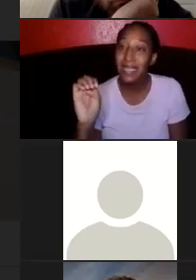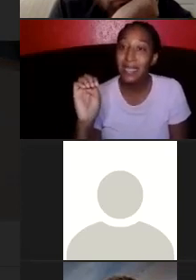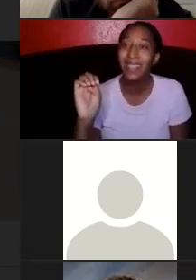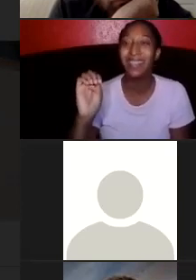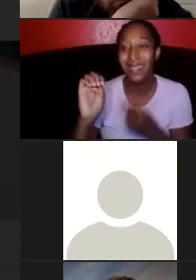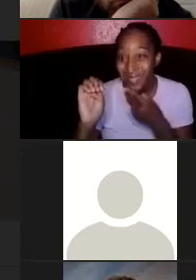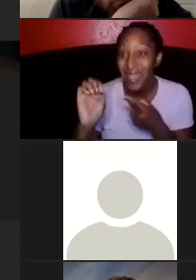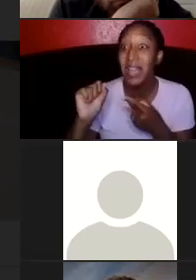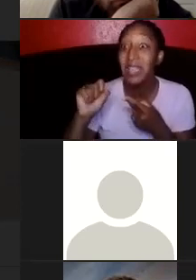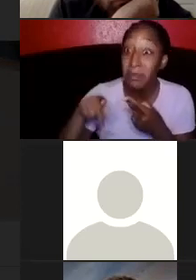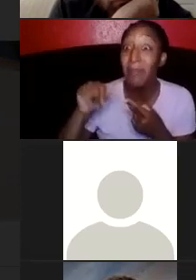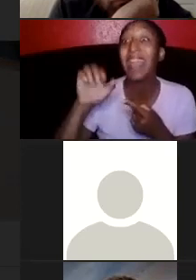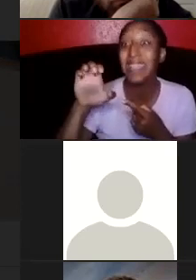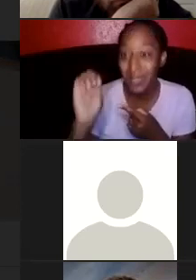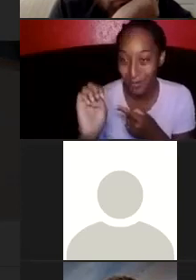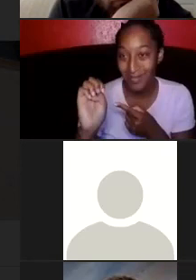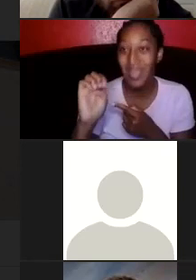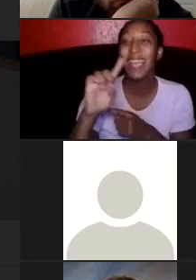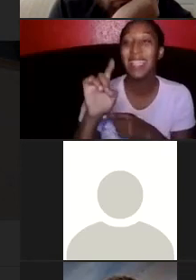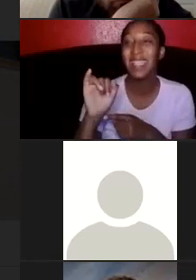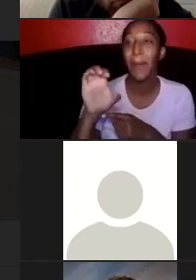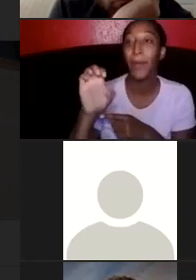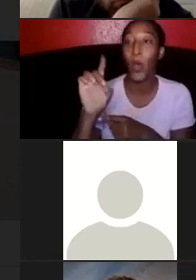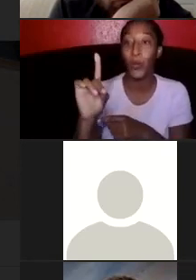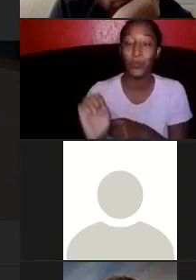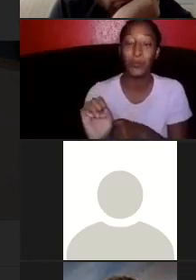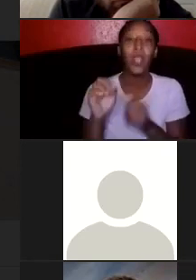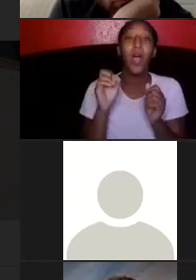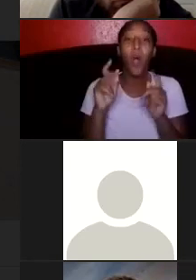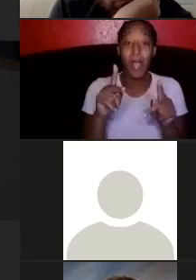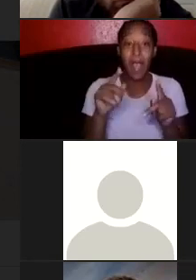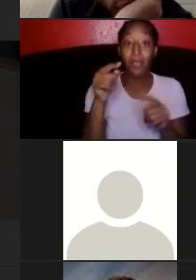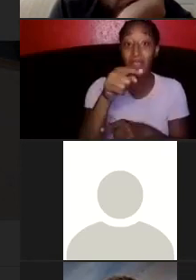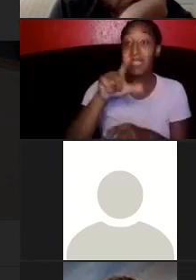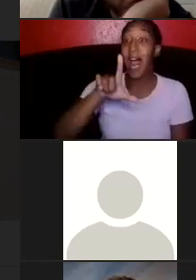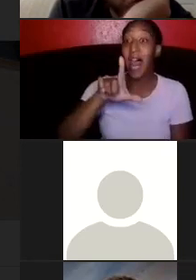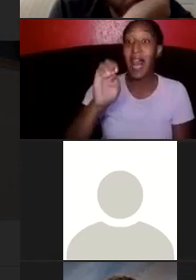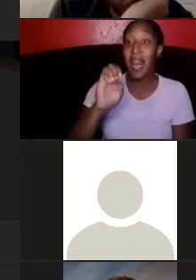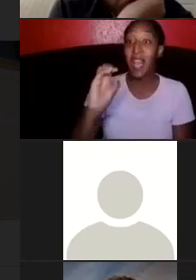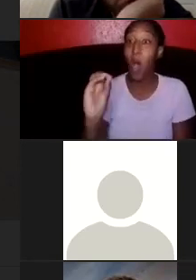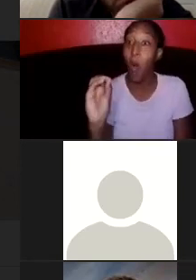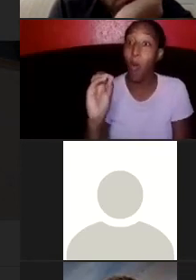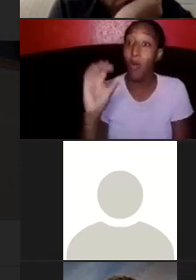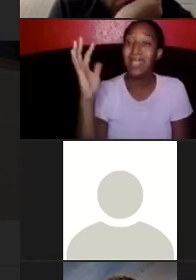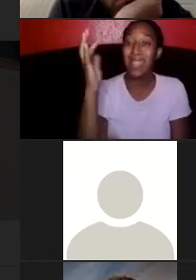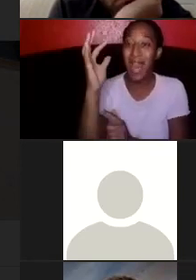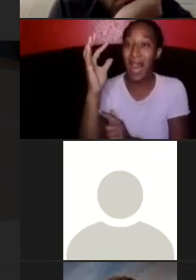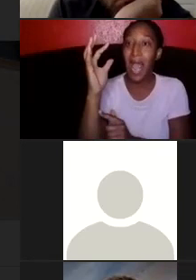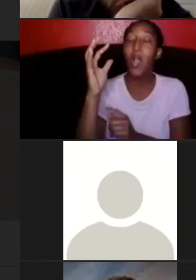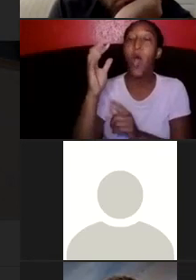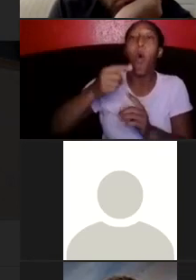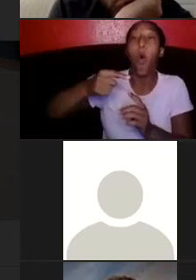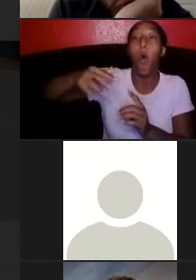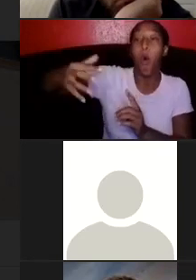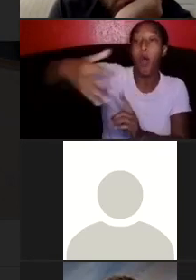LEO satellite is orbiting at approximately 100 miles above the Earth. It makes a